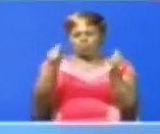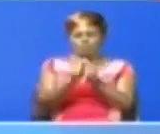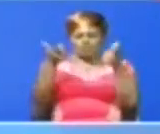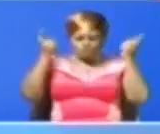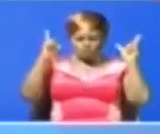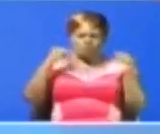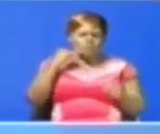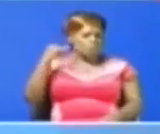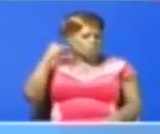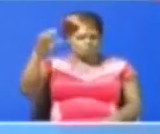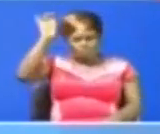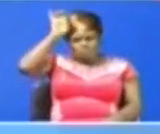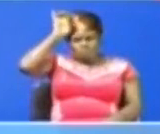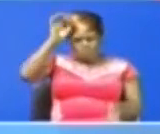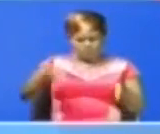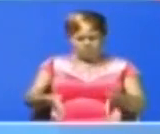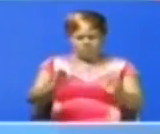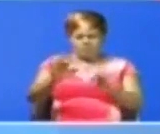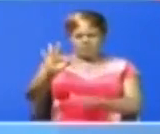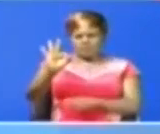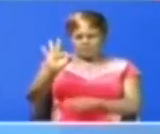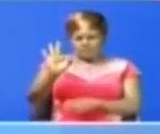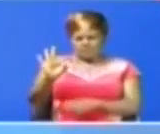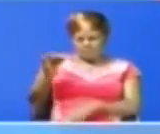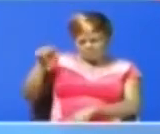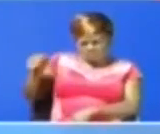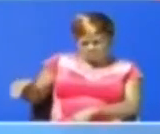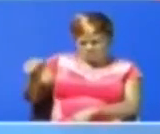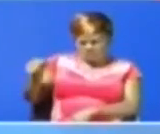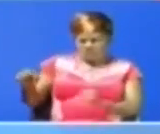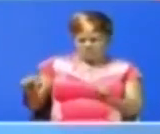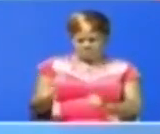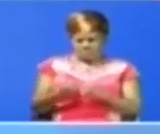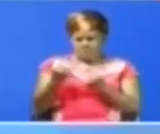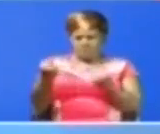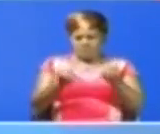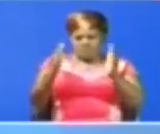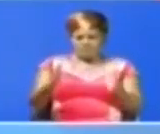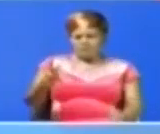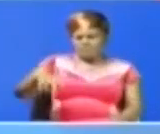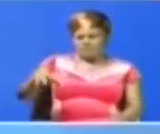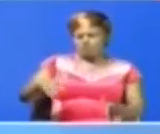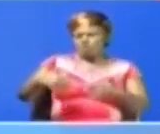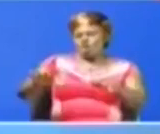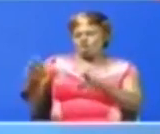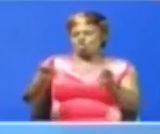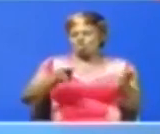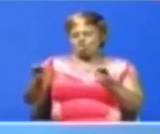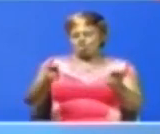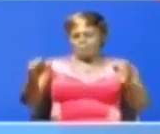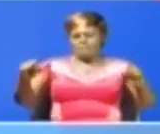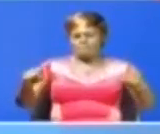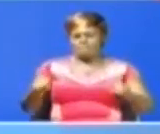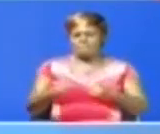the Nakuru-Eldoret Highway. The 3M accident occurred after the driver of the matatu lost control and